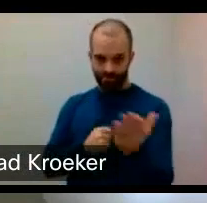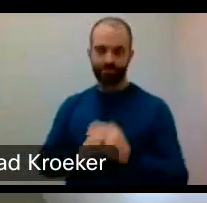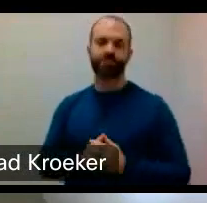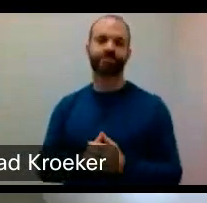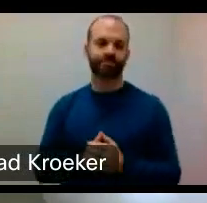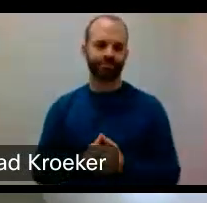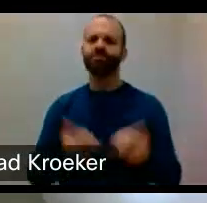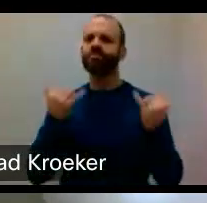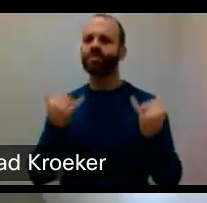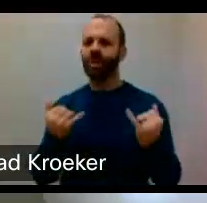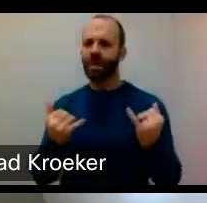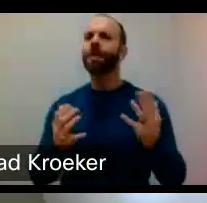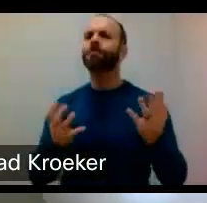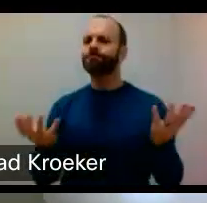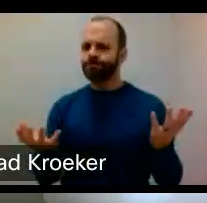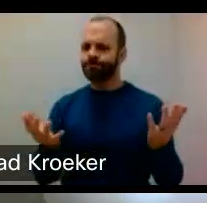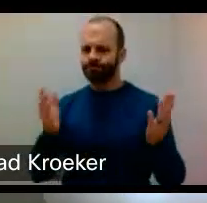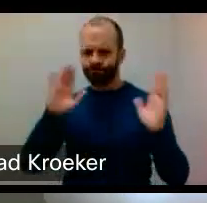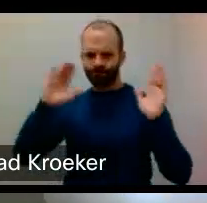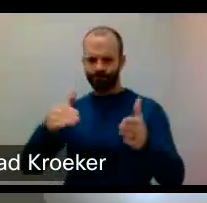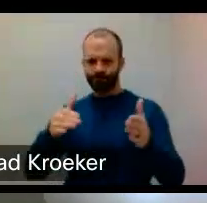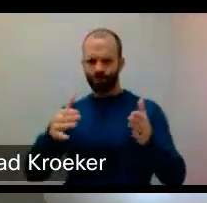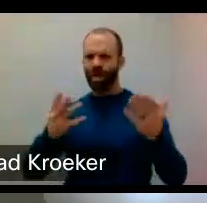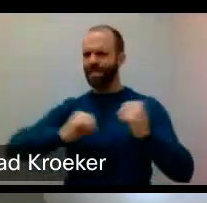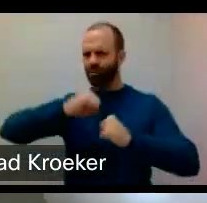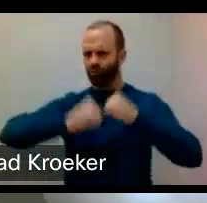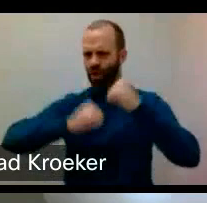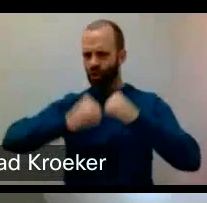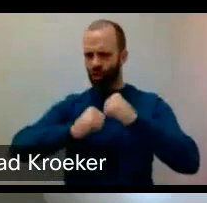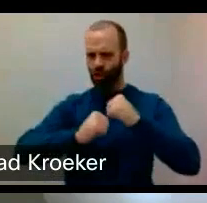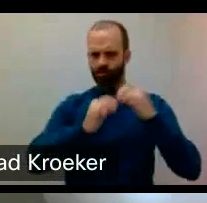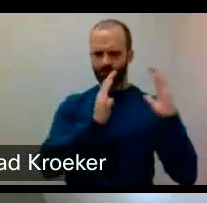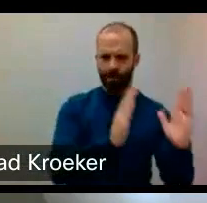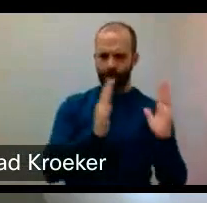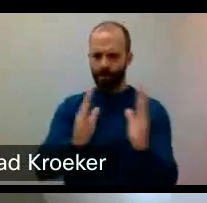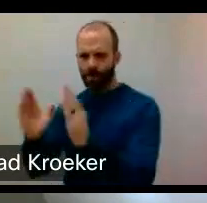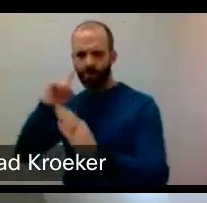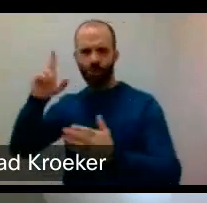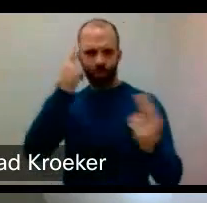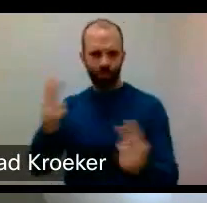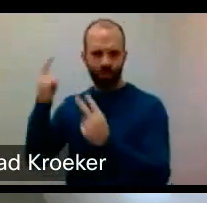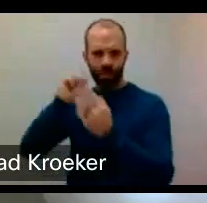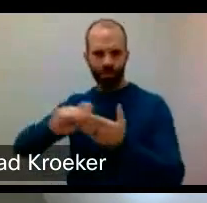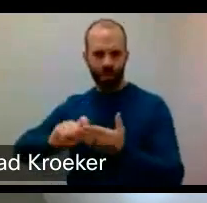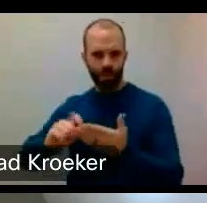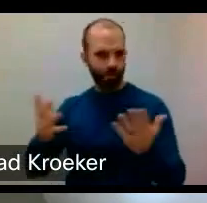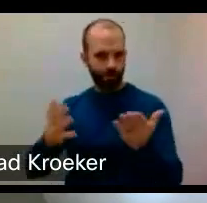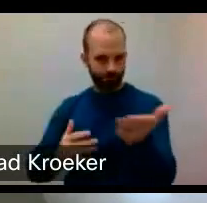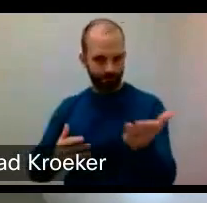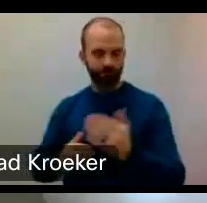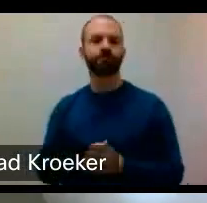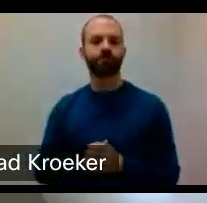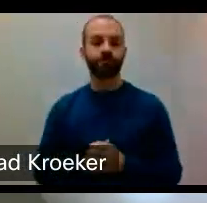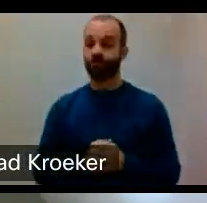So let's look at the structure, a structure for reflective writing. First part we're going to look at is